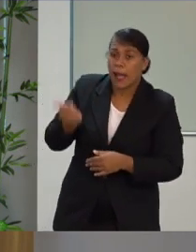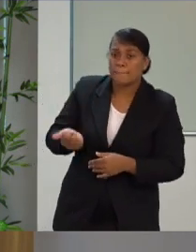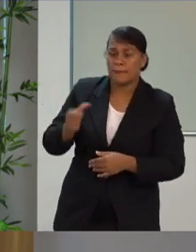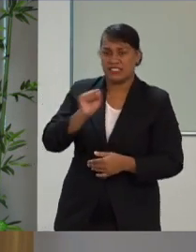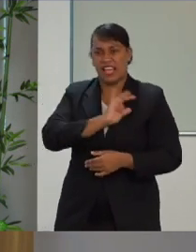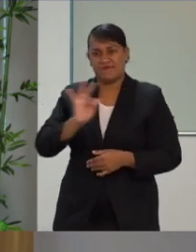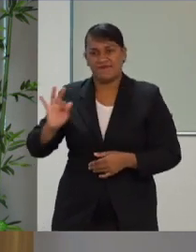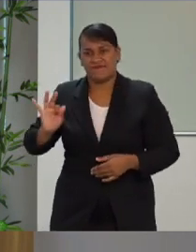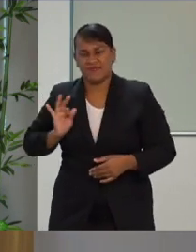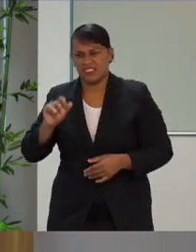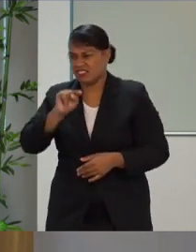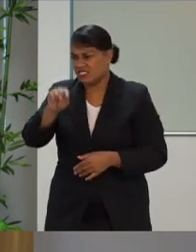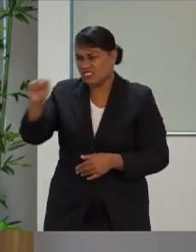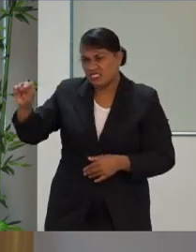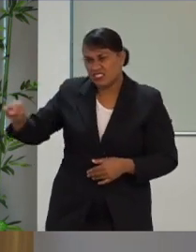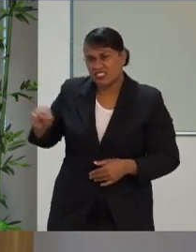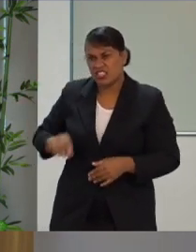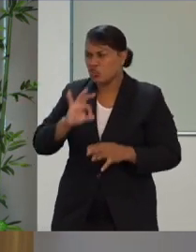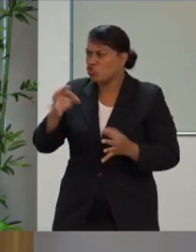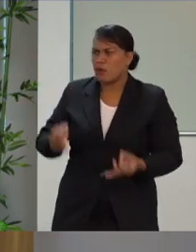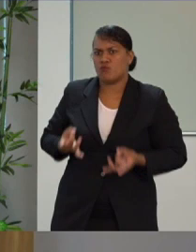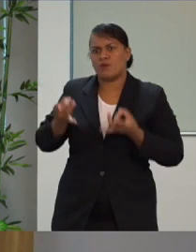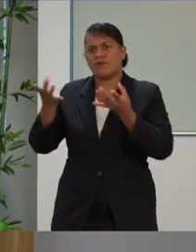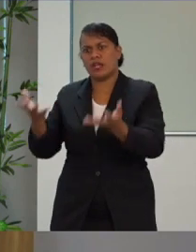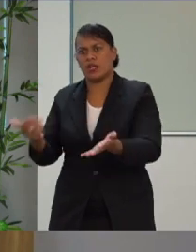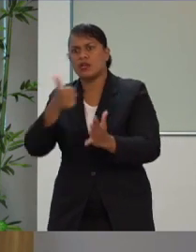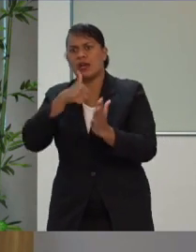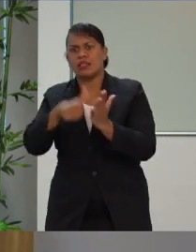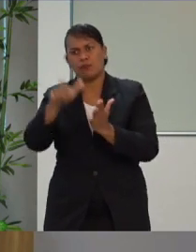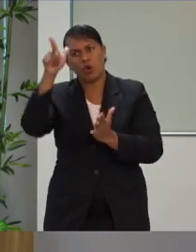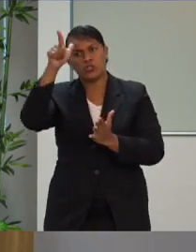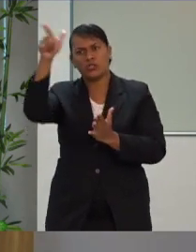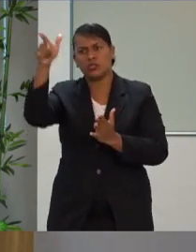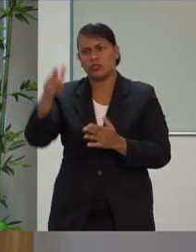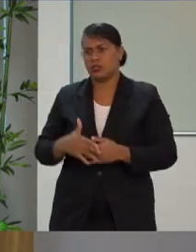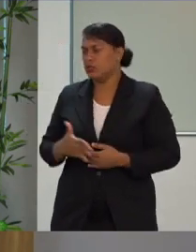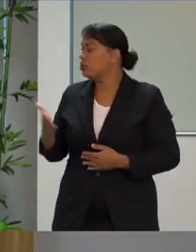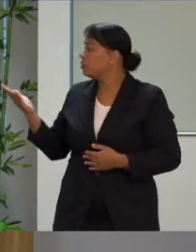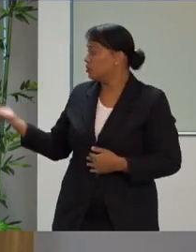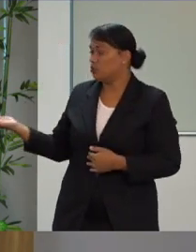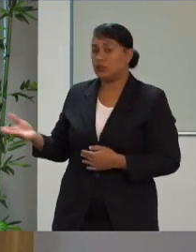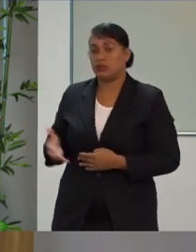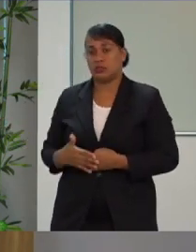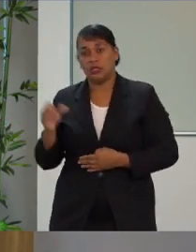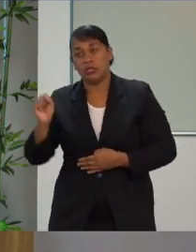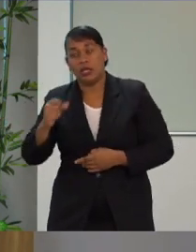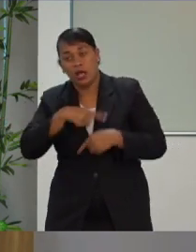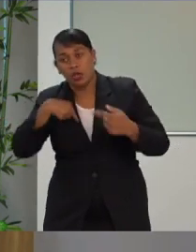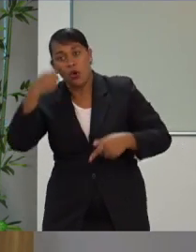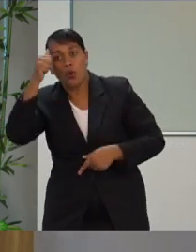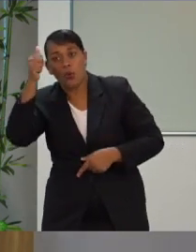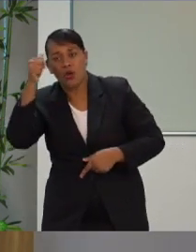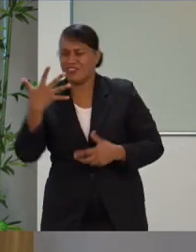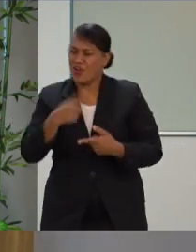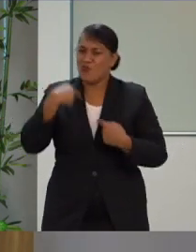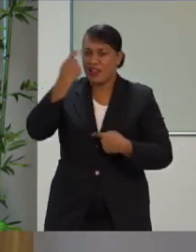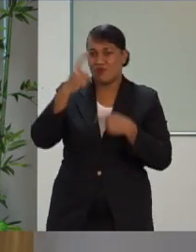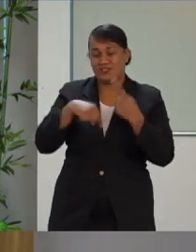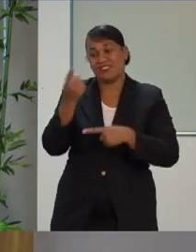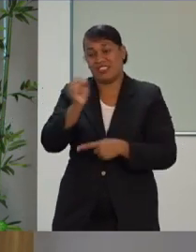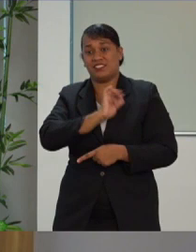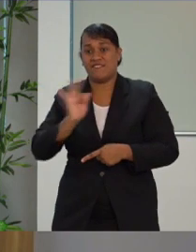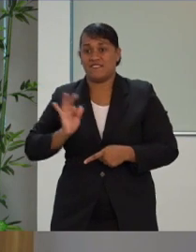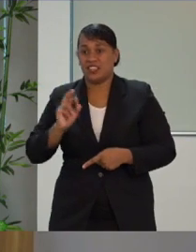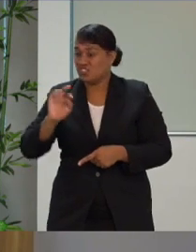providing those letters to the employees. Yeah, we have been, as you know, concerned about those employees.